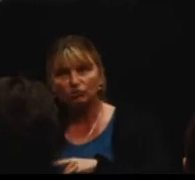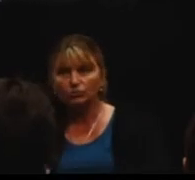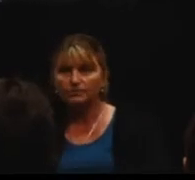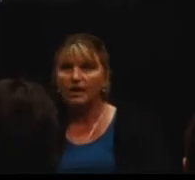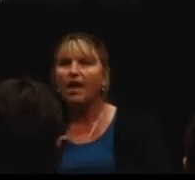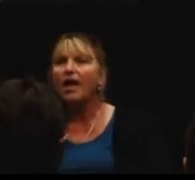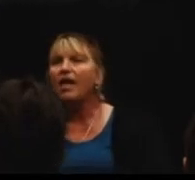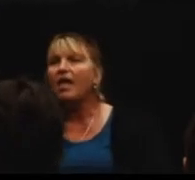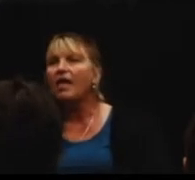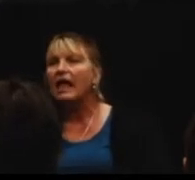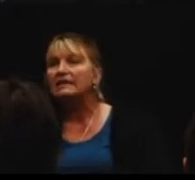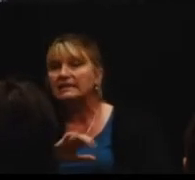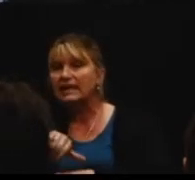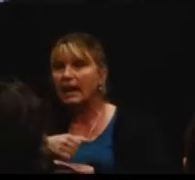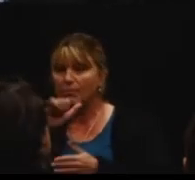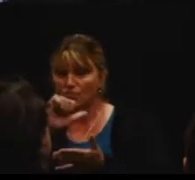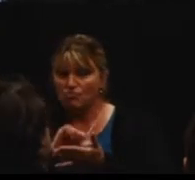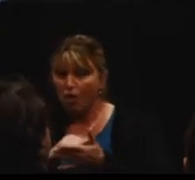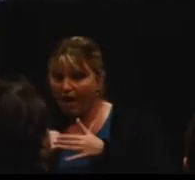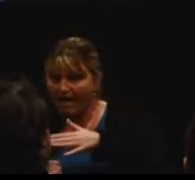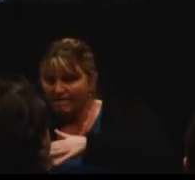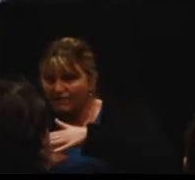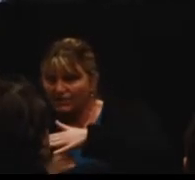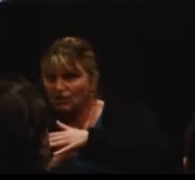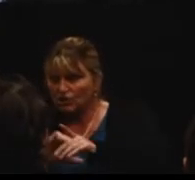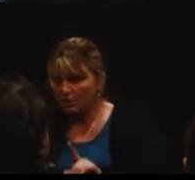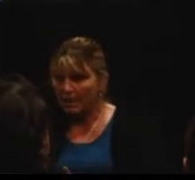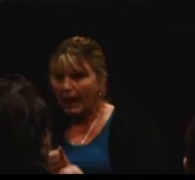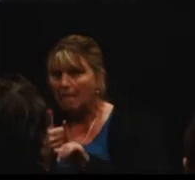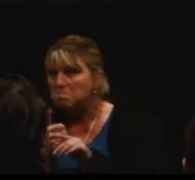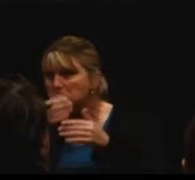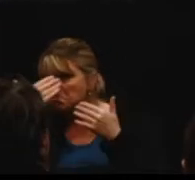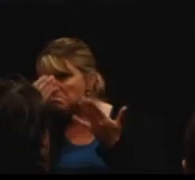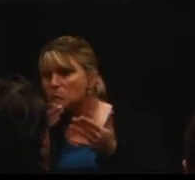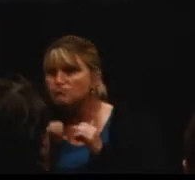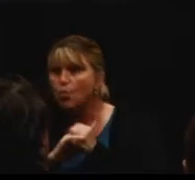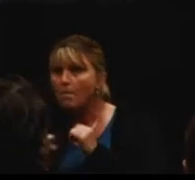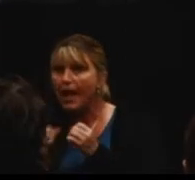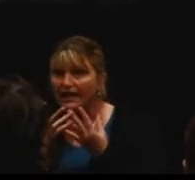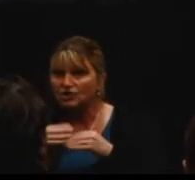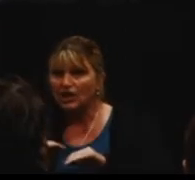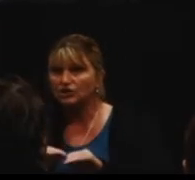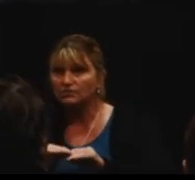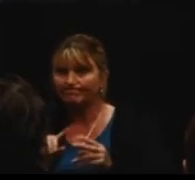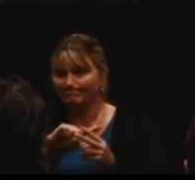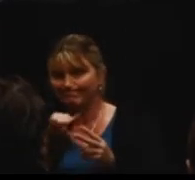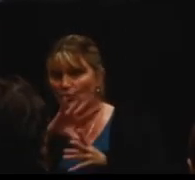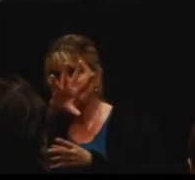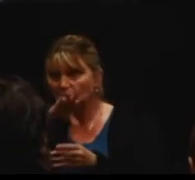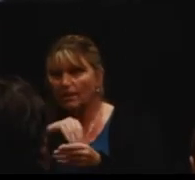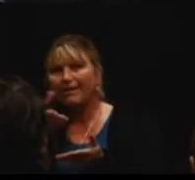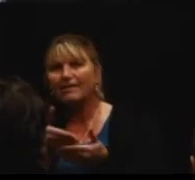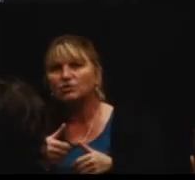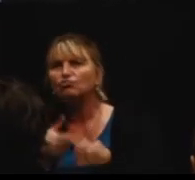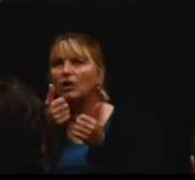the right kind of infrastructure that sits behind that, whether it's broadband, whether it's education. All of those things together, I think, give us a great